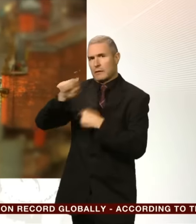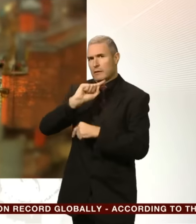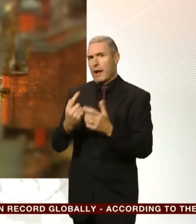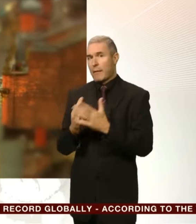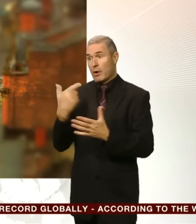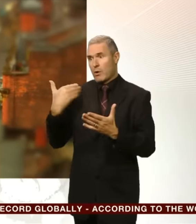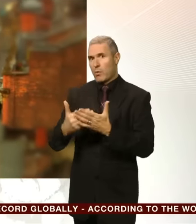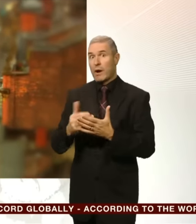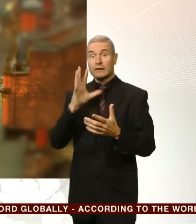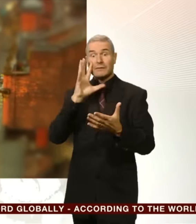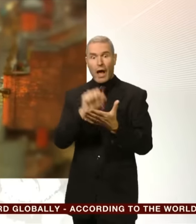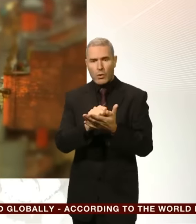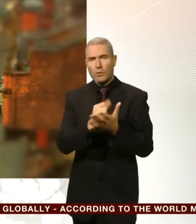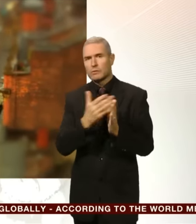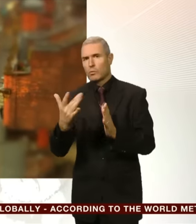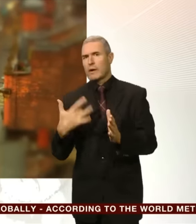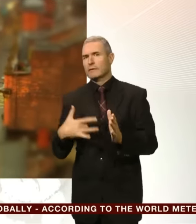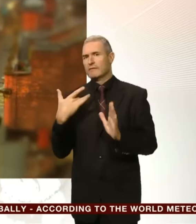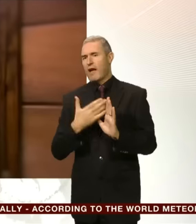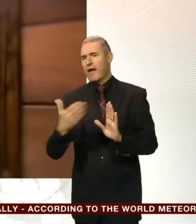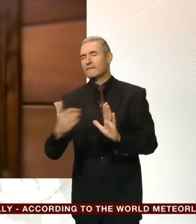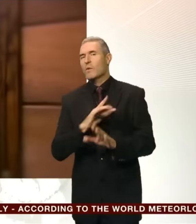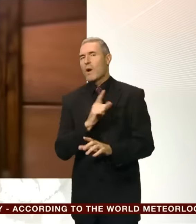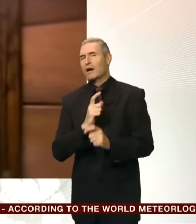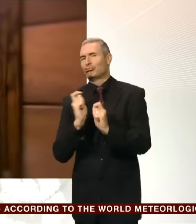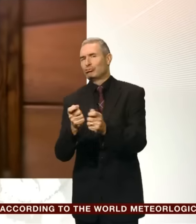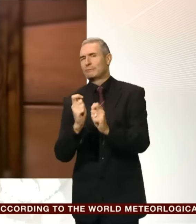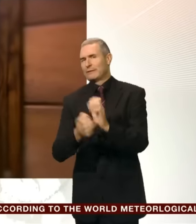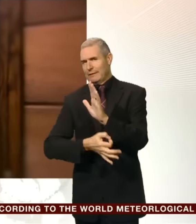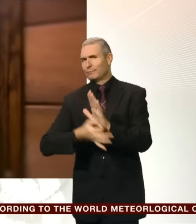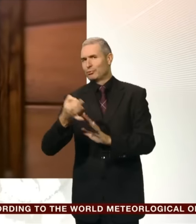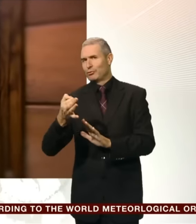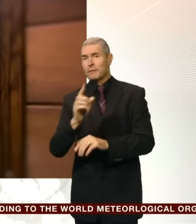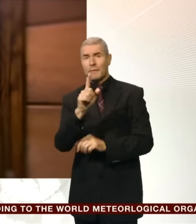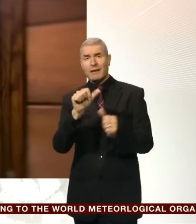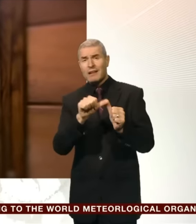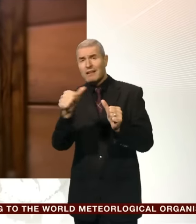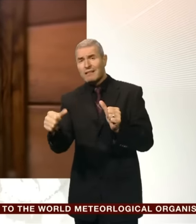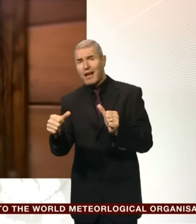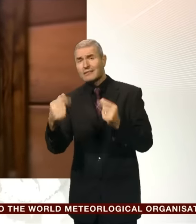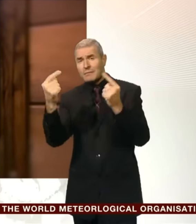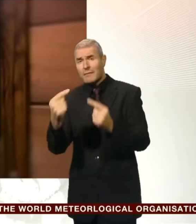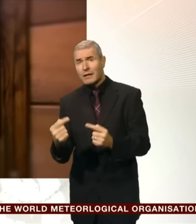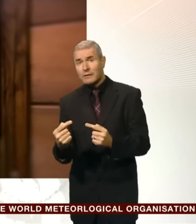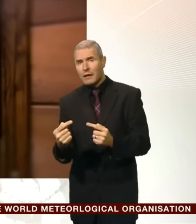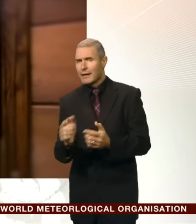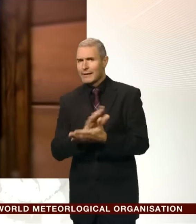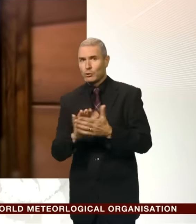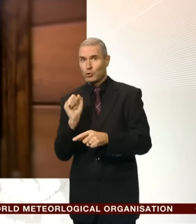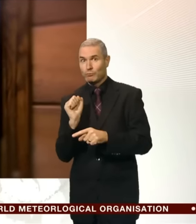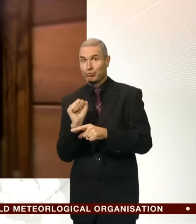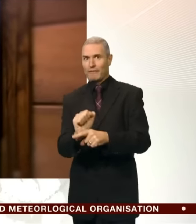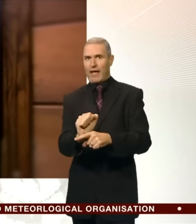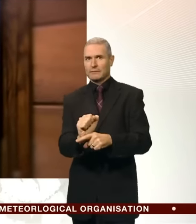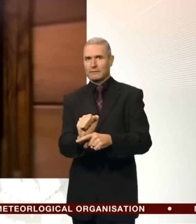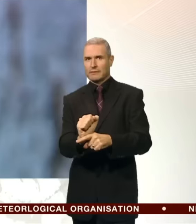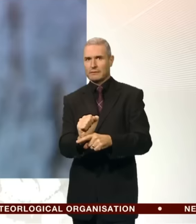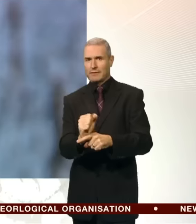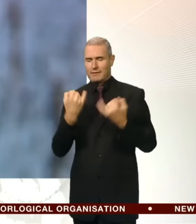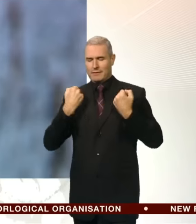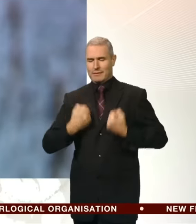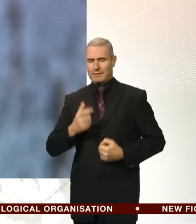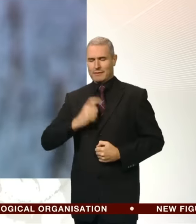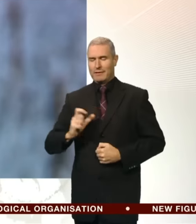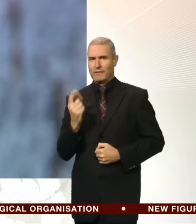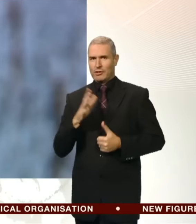are surviving cancer thanks to better treatments. But the next big battle is preventing people from developing the disease in the first